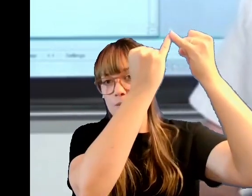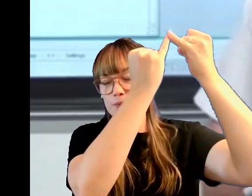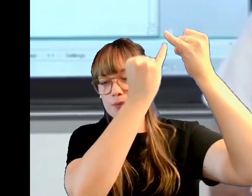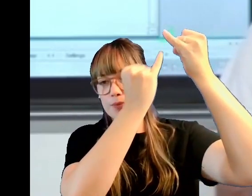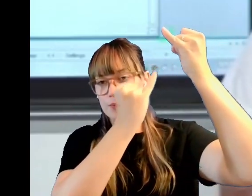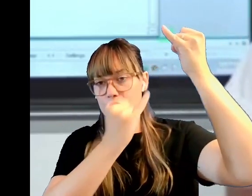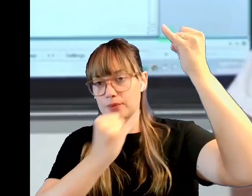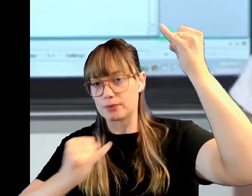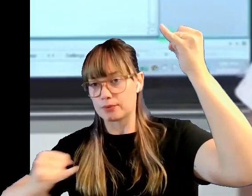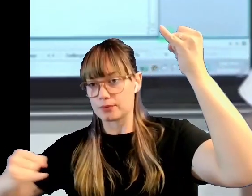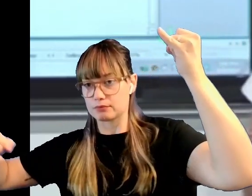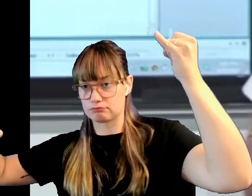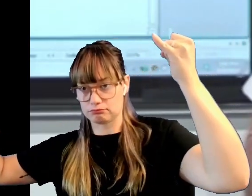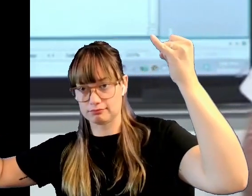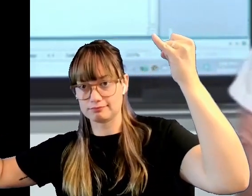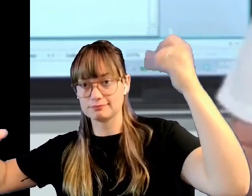graph